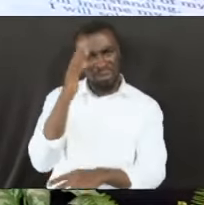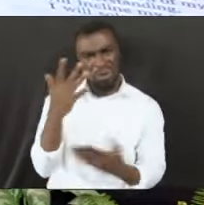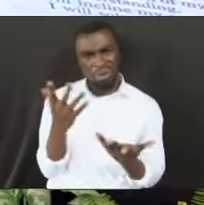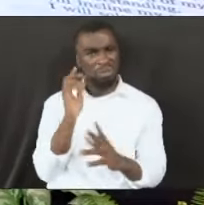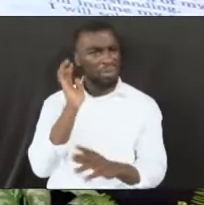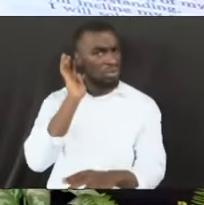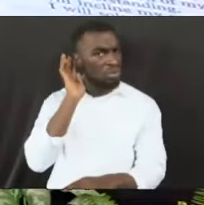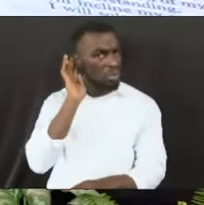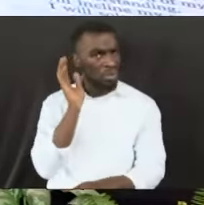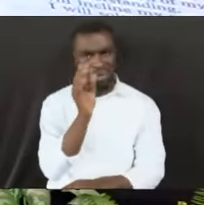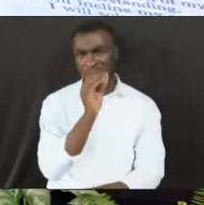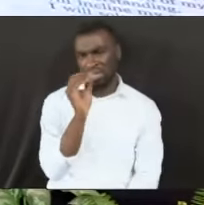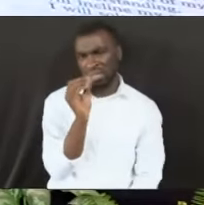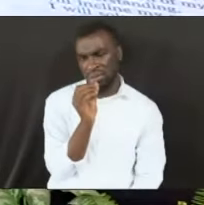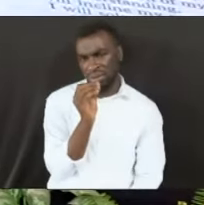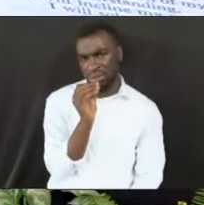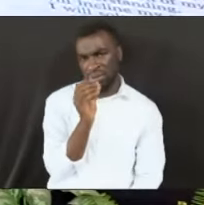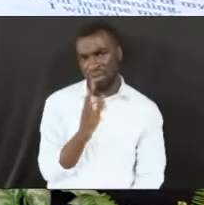Jonah?